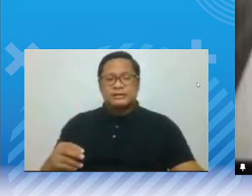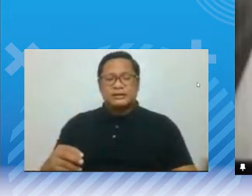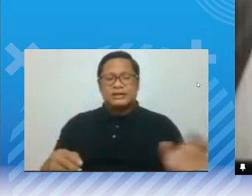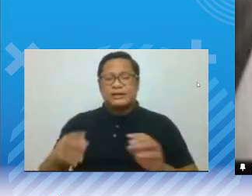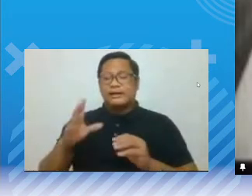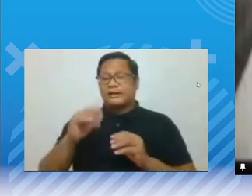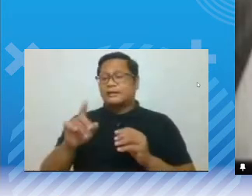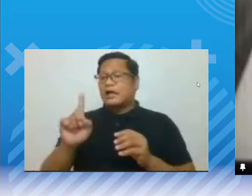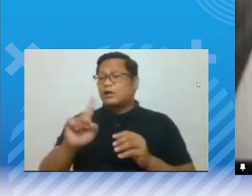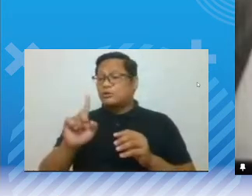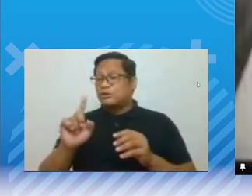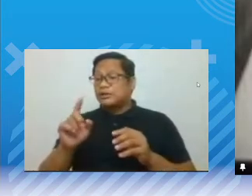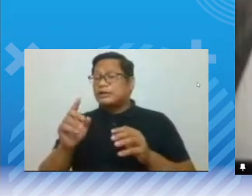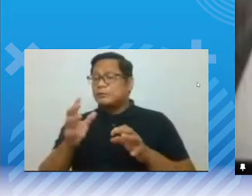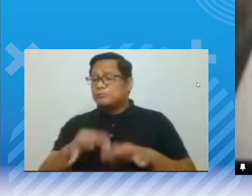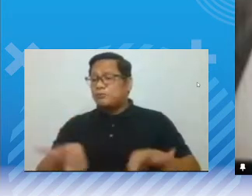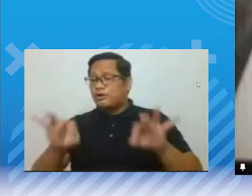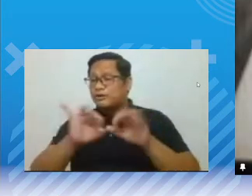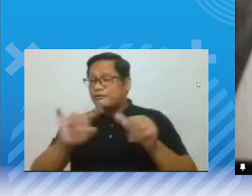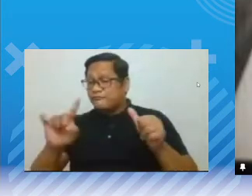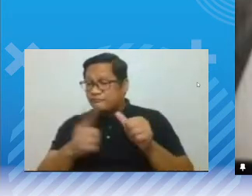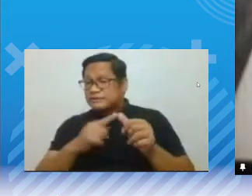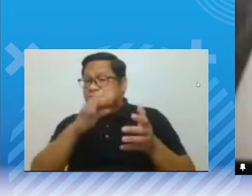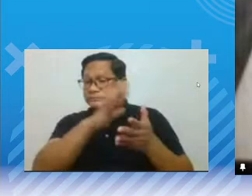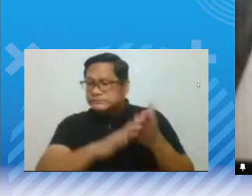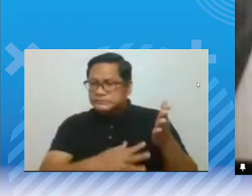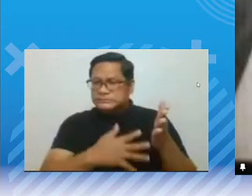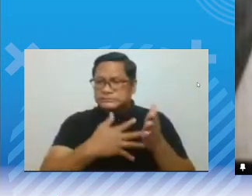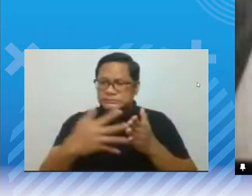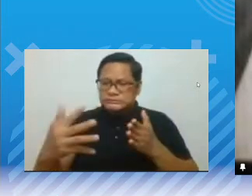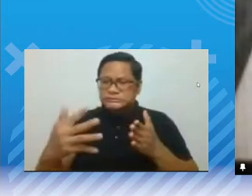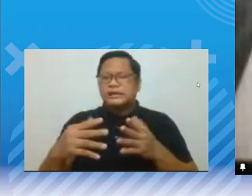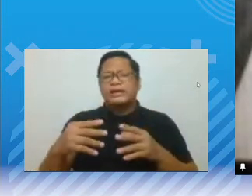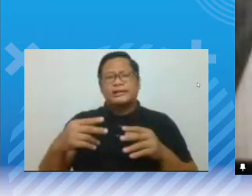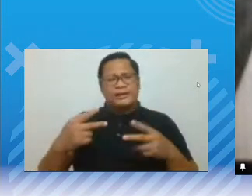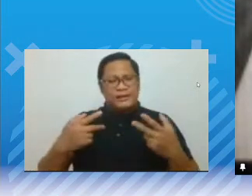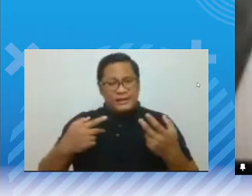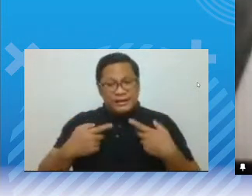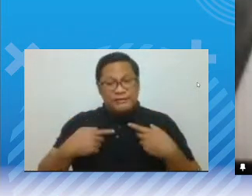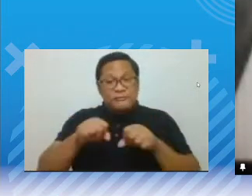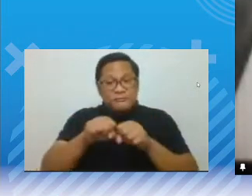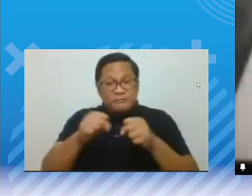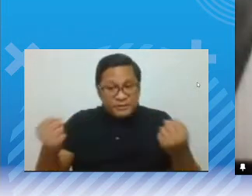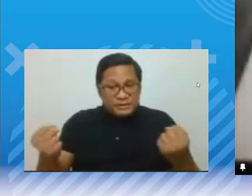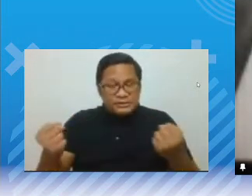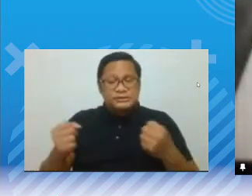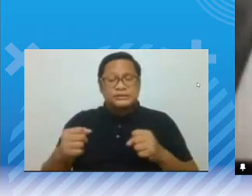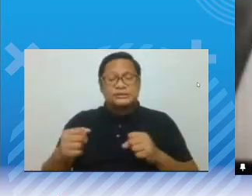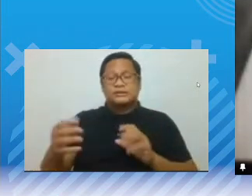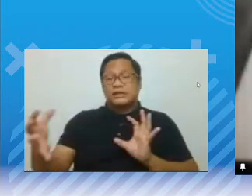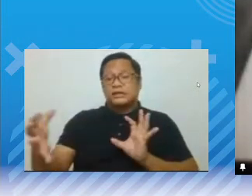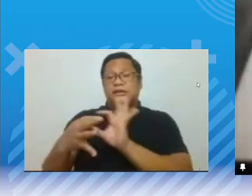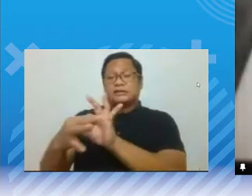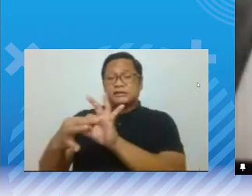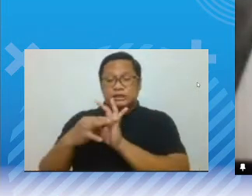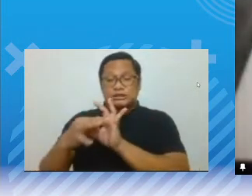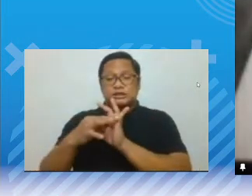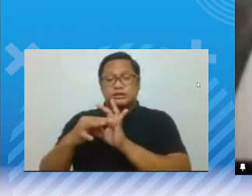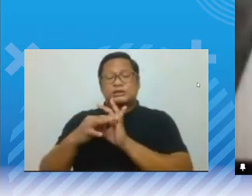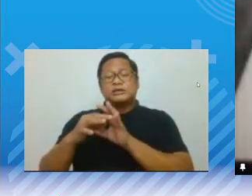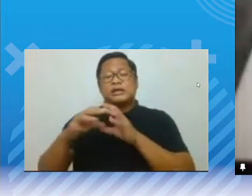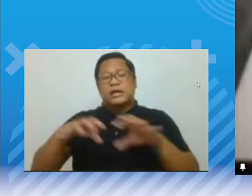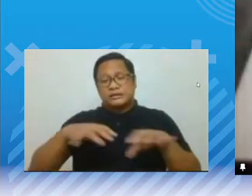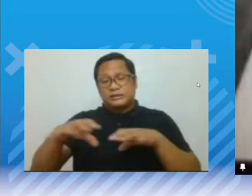essential. Setting schedules, having brain breaks, and engaging into activities that